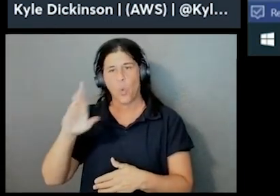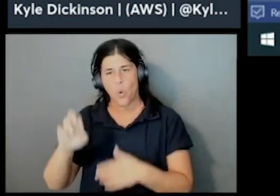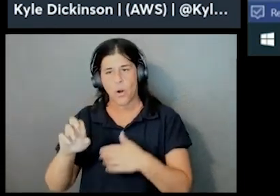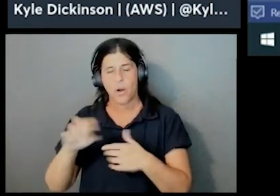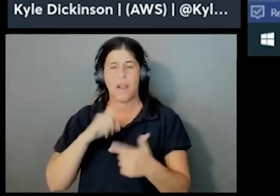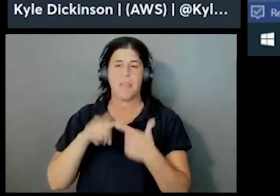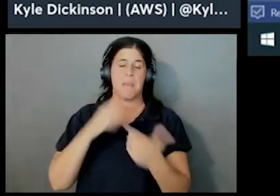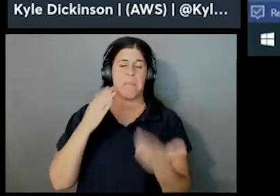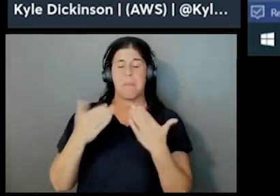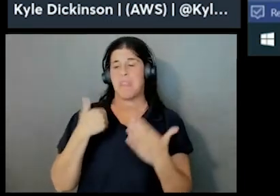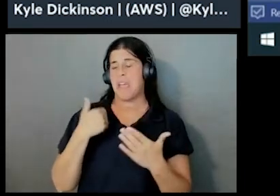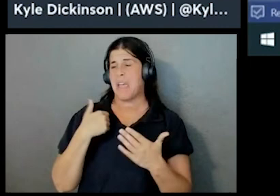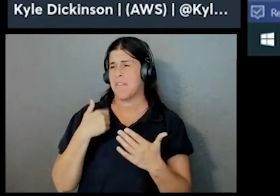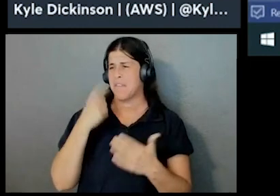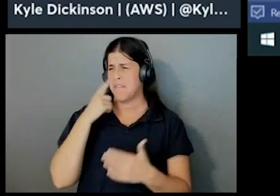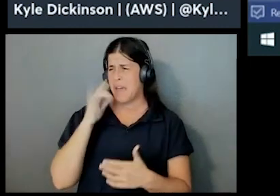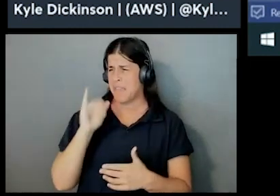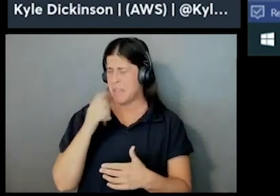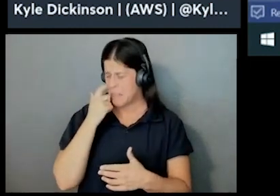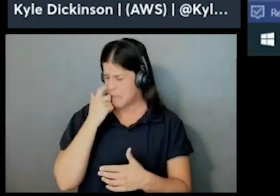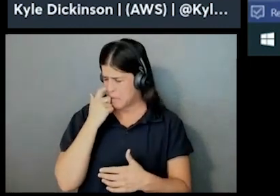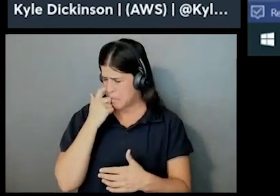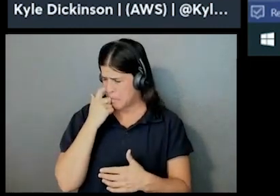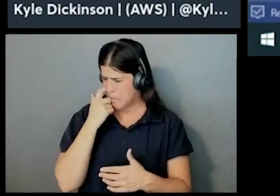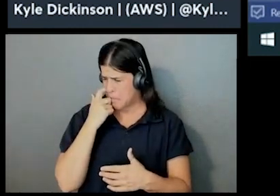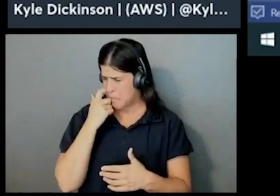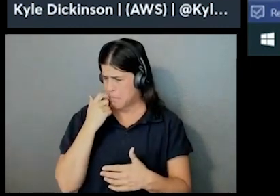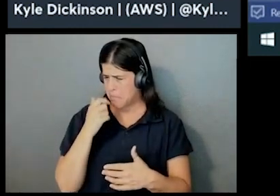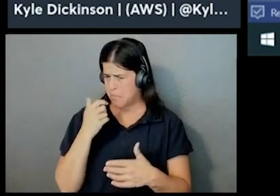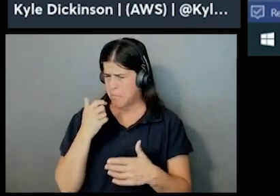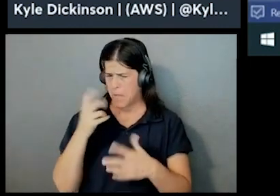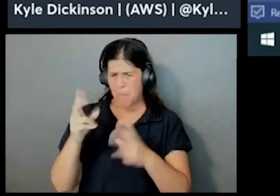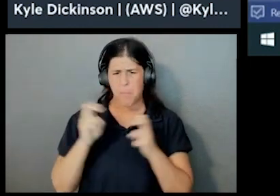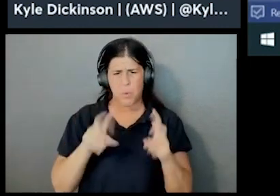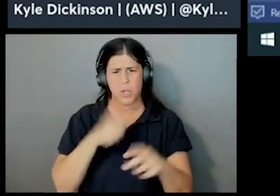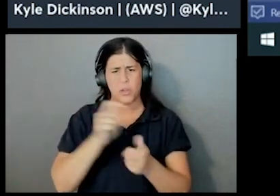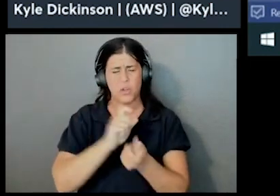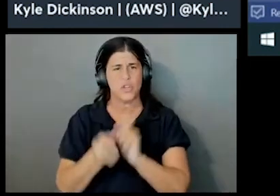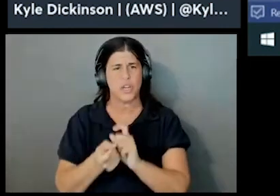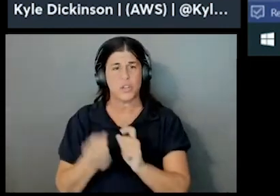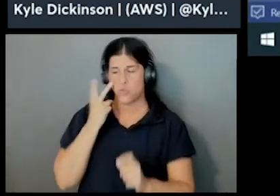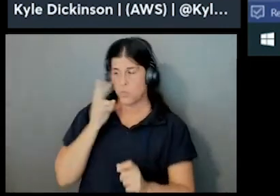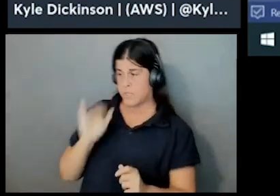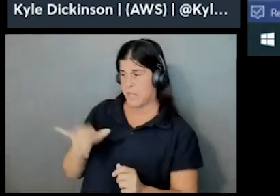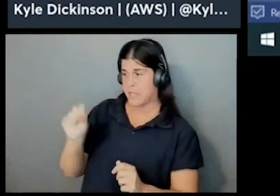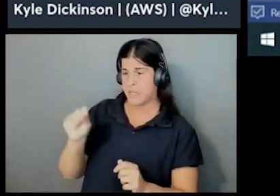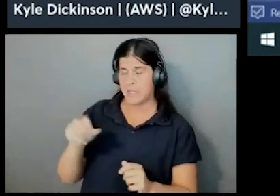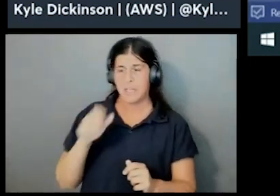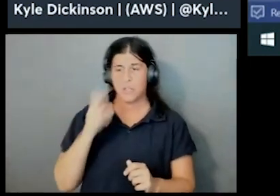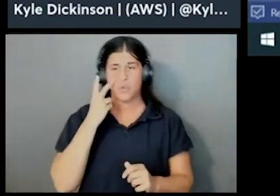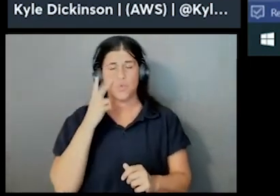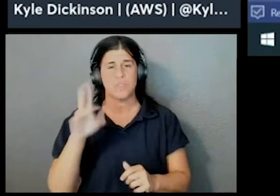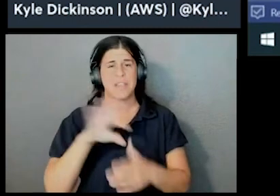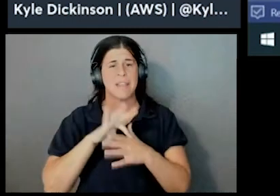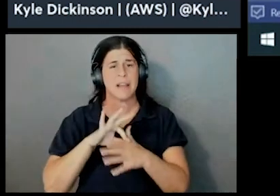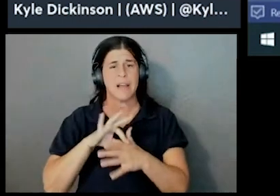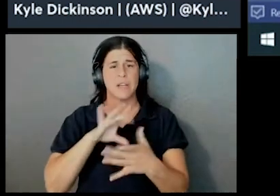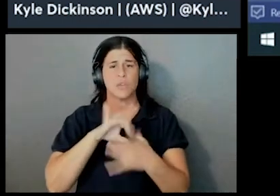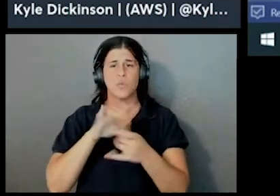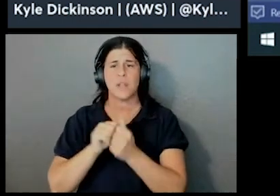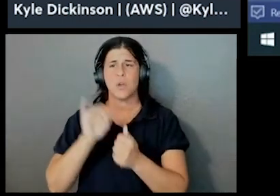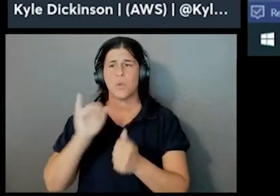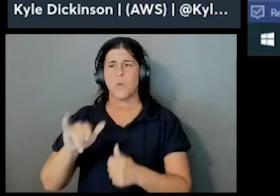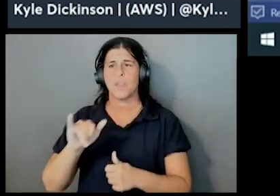be, I think there are 12, 21 changes. Yeah, so you see the same. Yeah. Yes, HTTP context base converted to HTTP